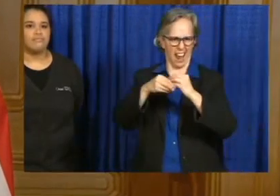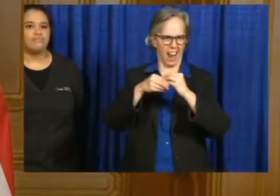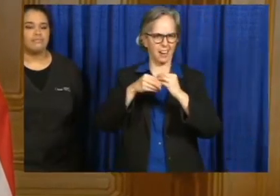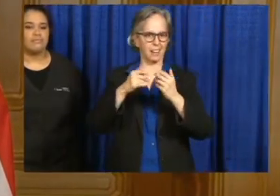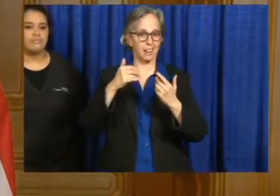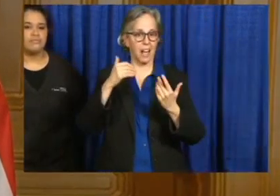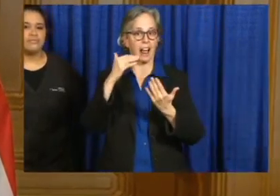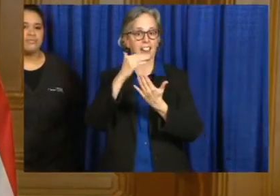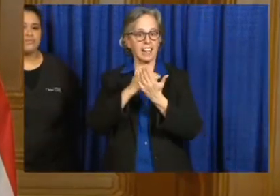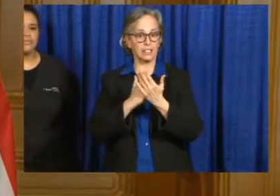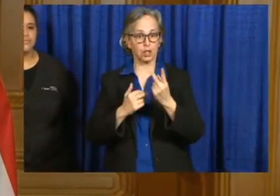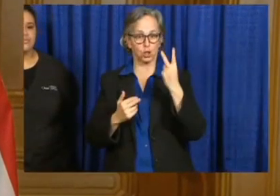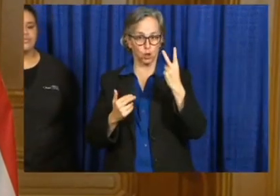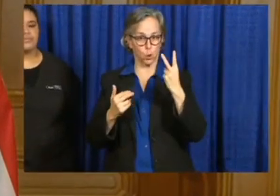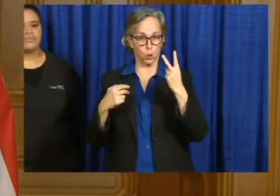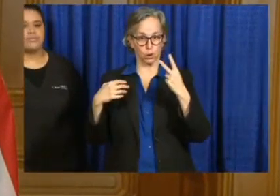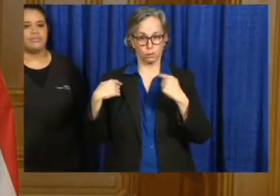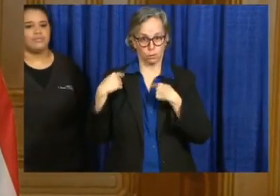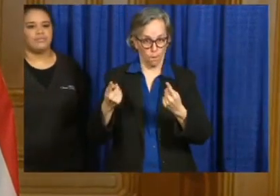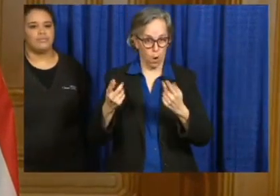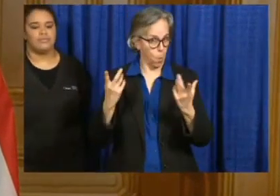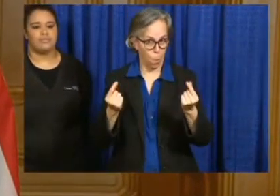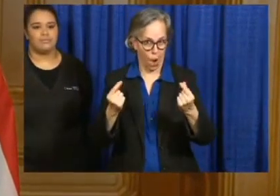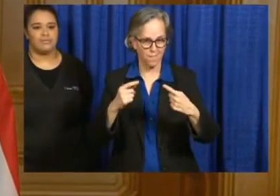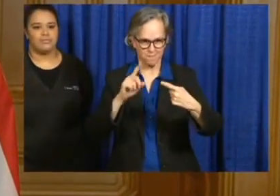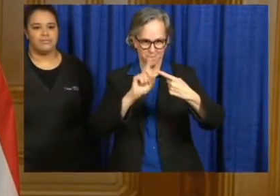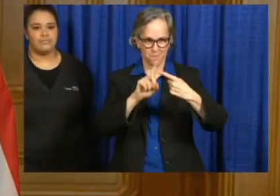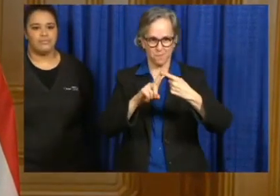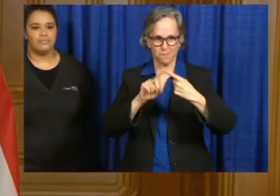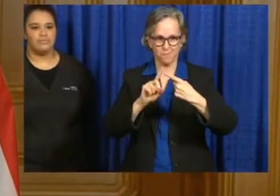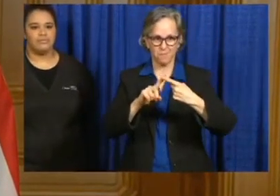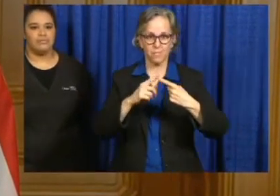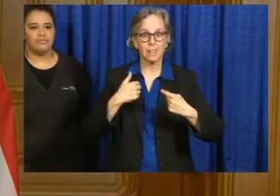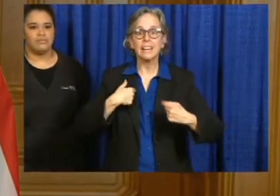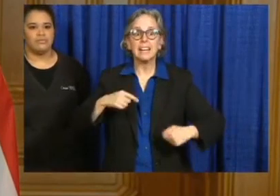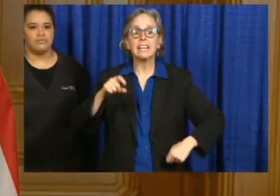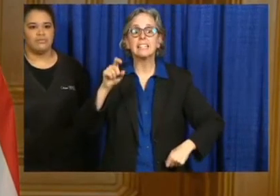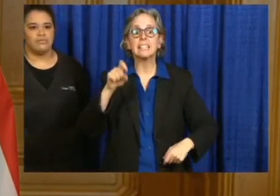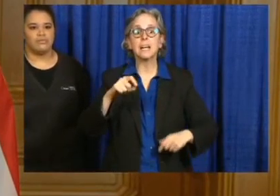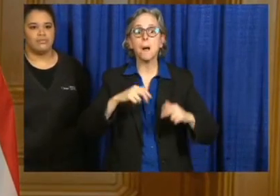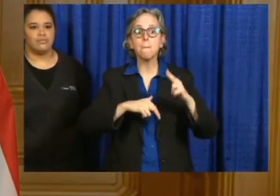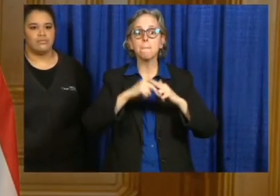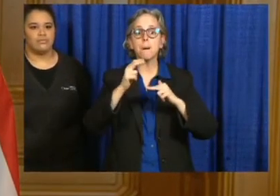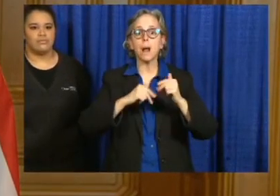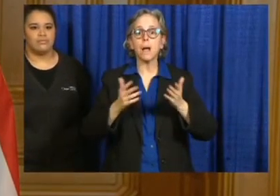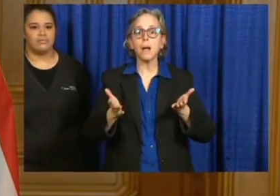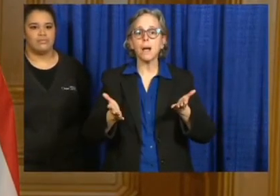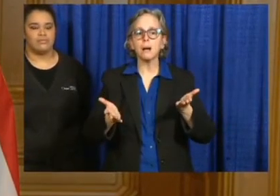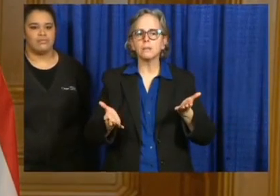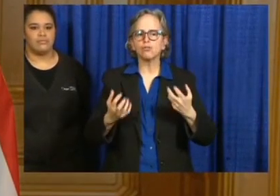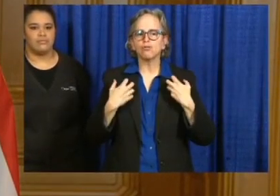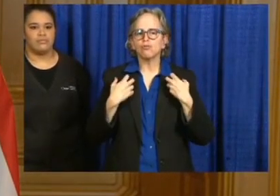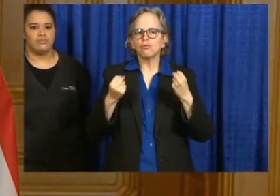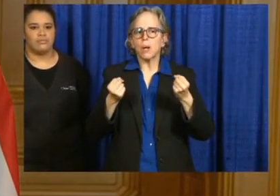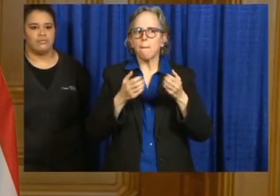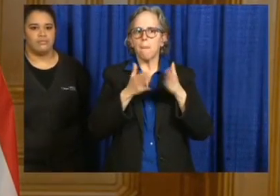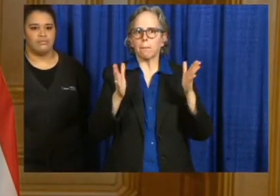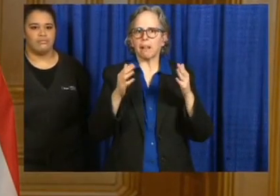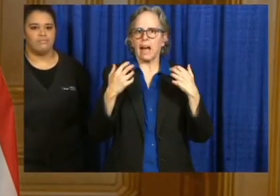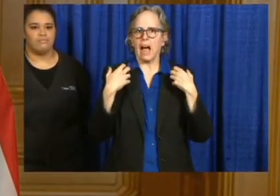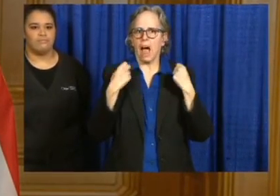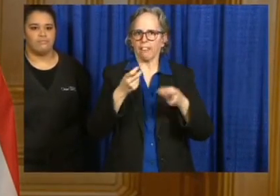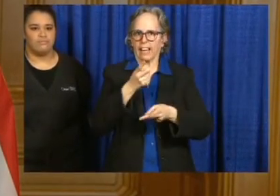far. One is we need to build up our public health system nationwide. Great.